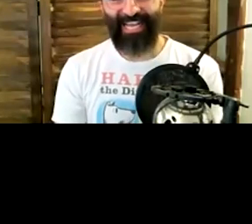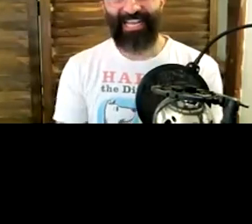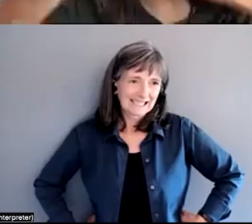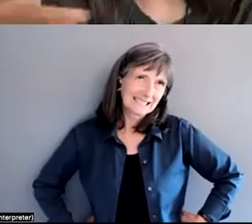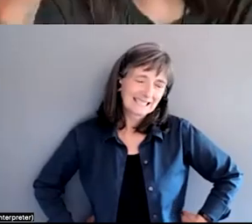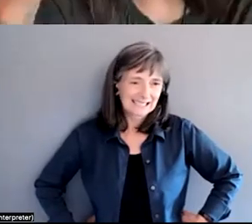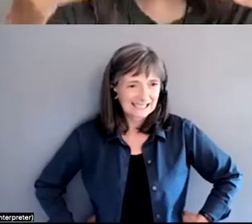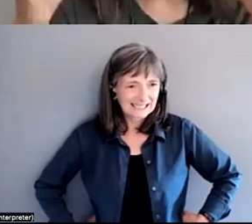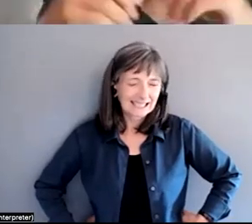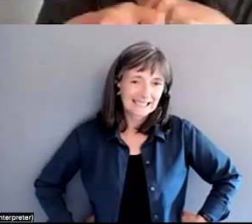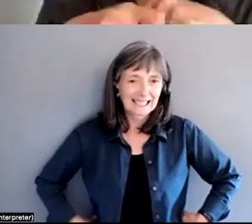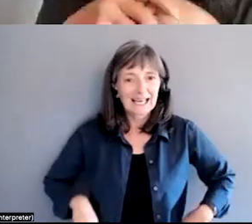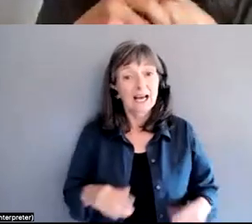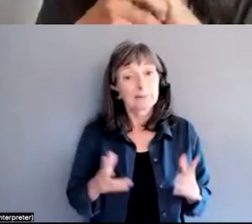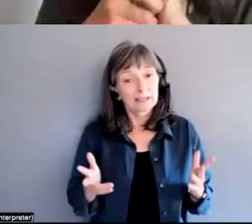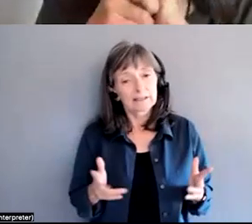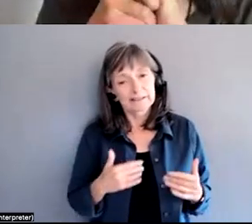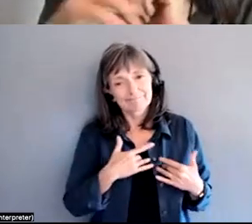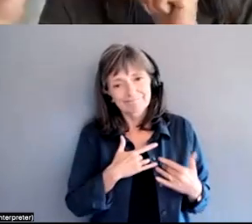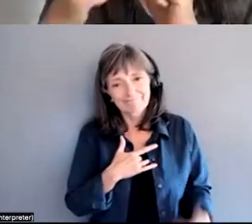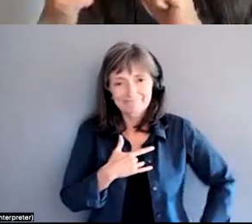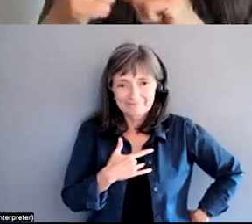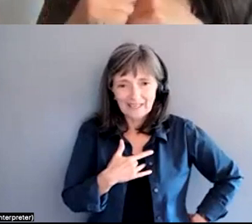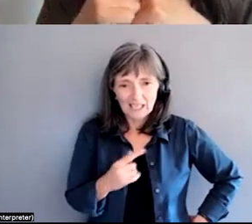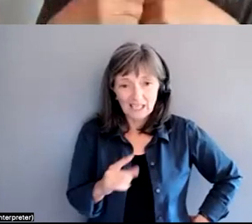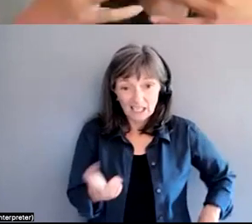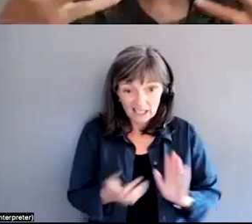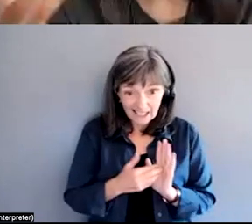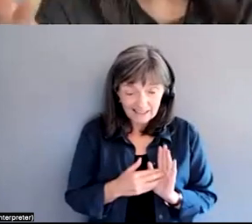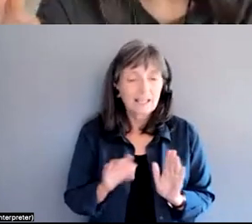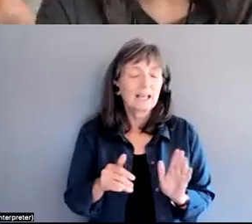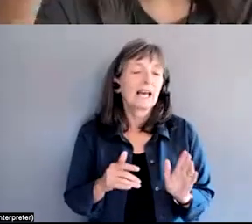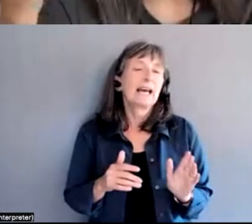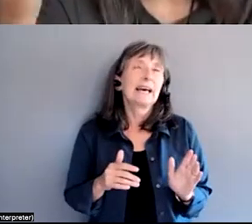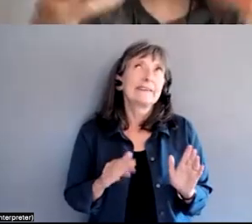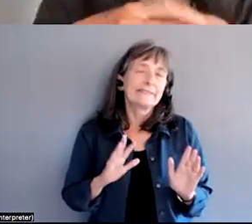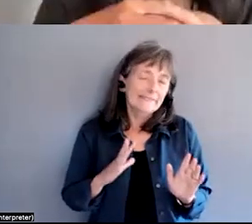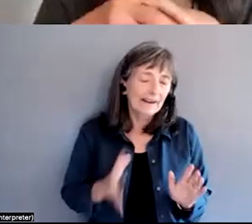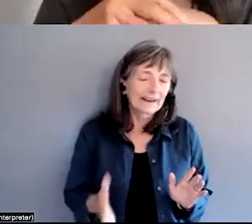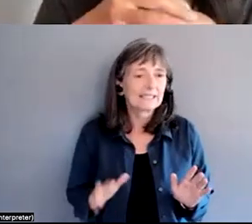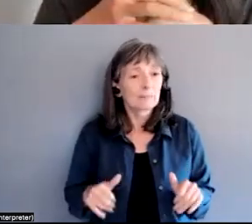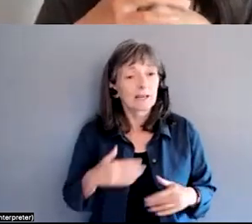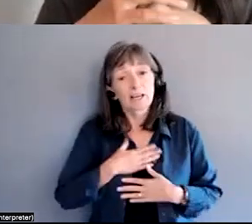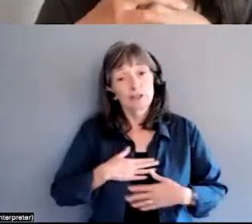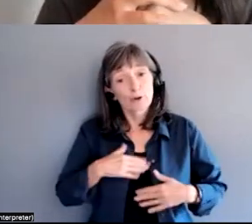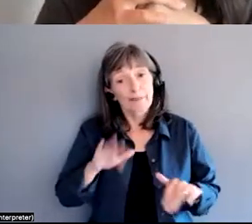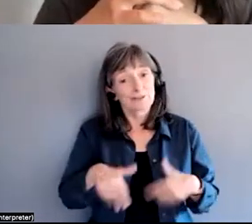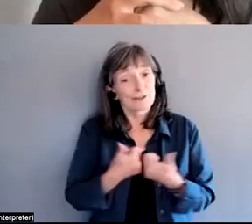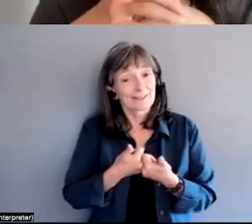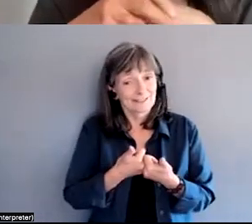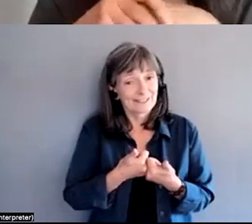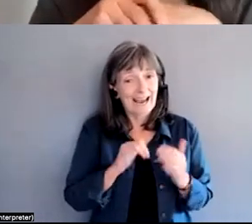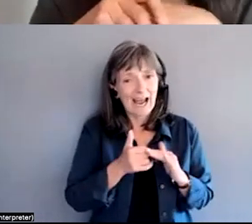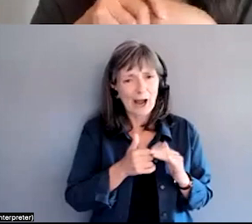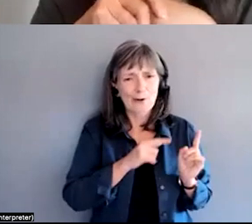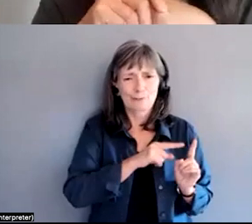But then after you get over that initial, like, we have to do this again. But I do enjoy the challenge of, like, how do we